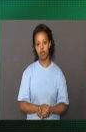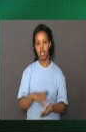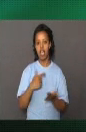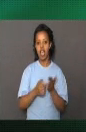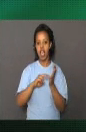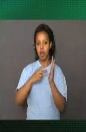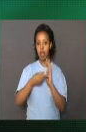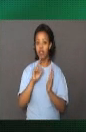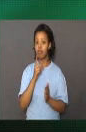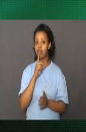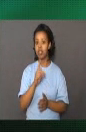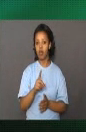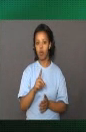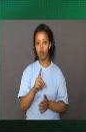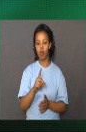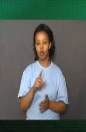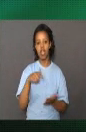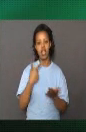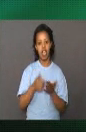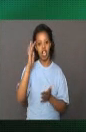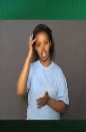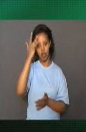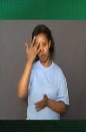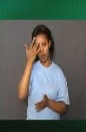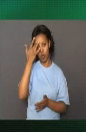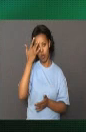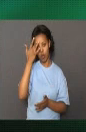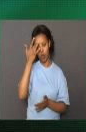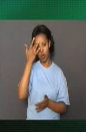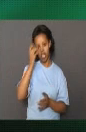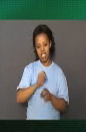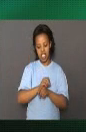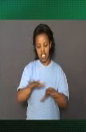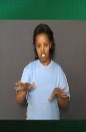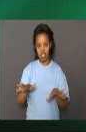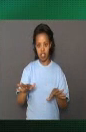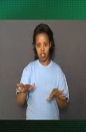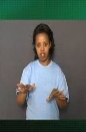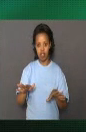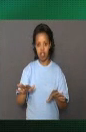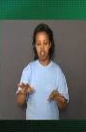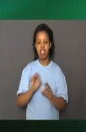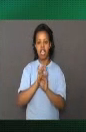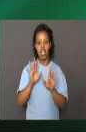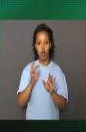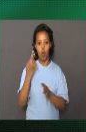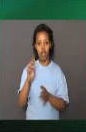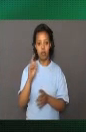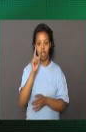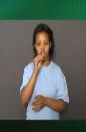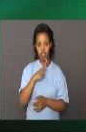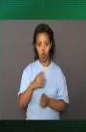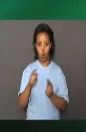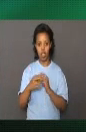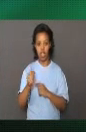This means that if the disease is not spread from person to person, it